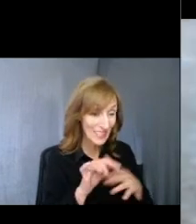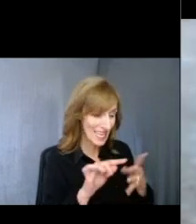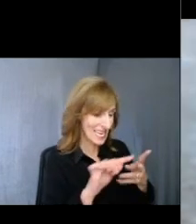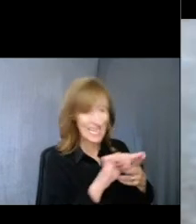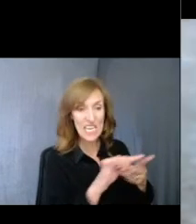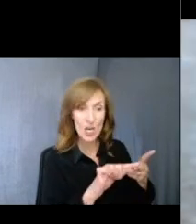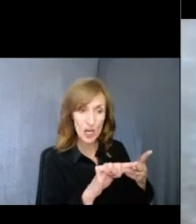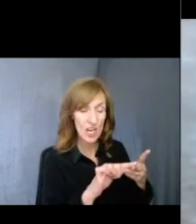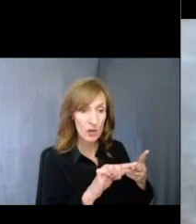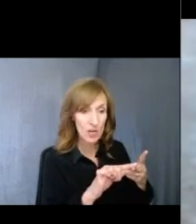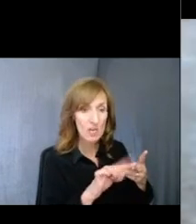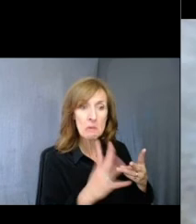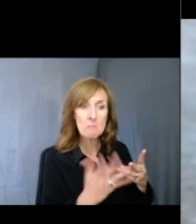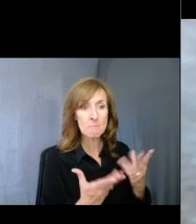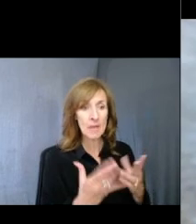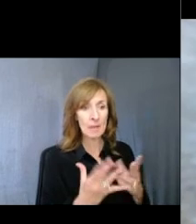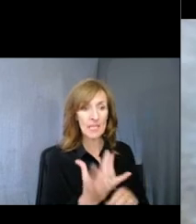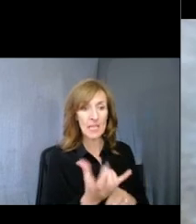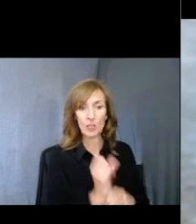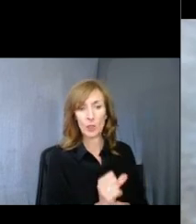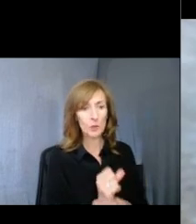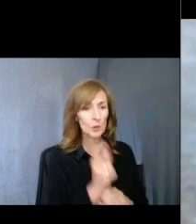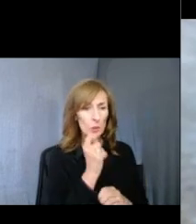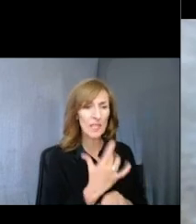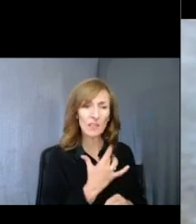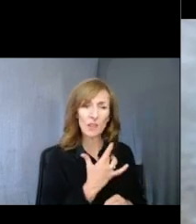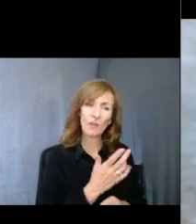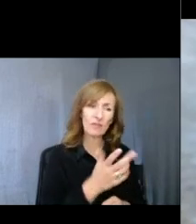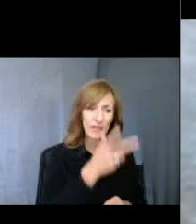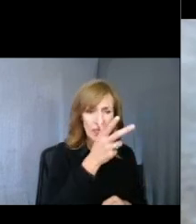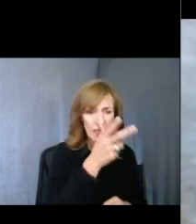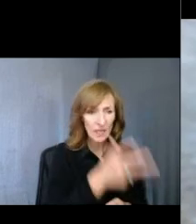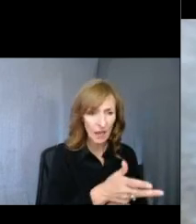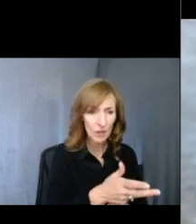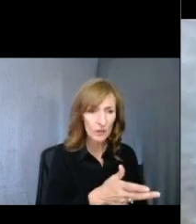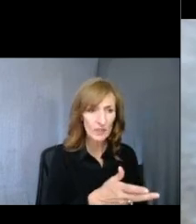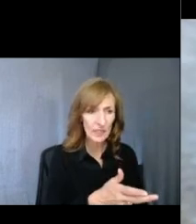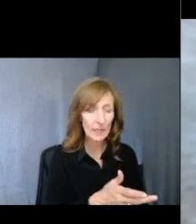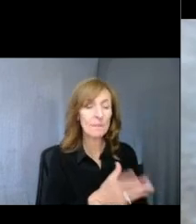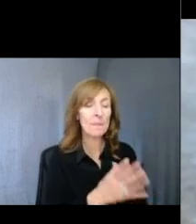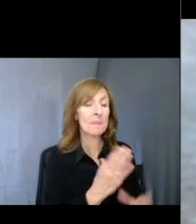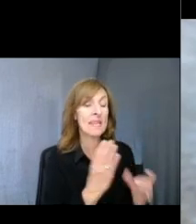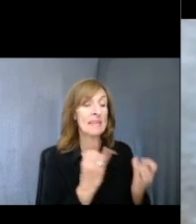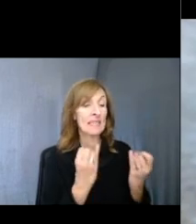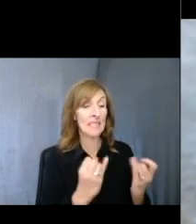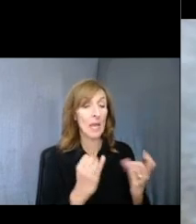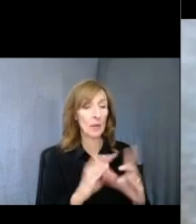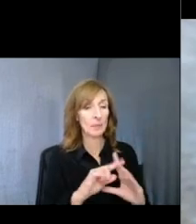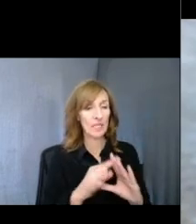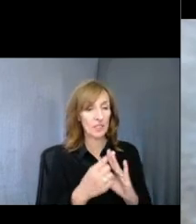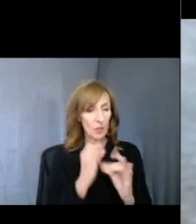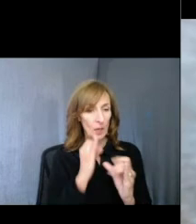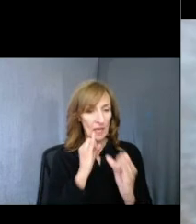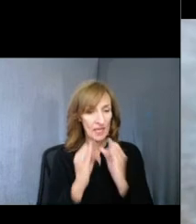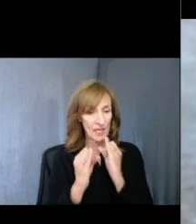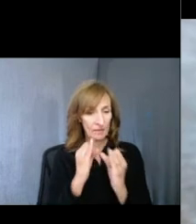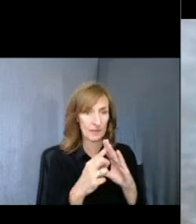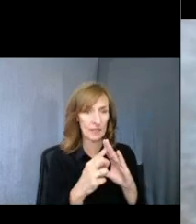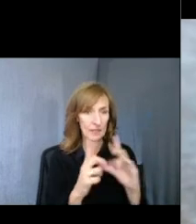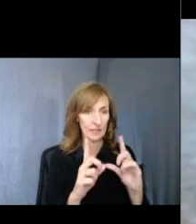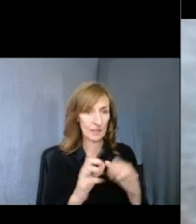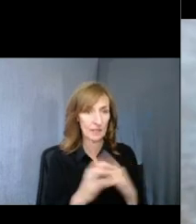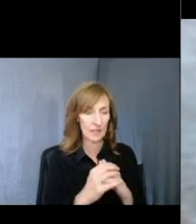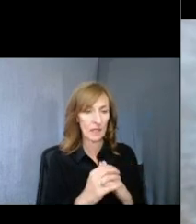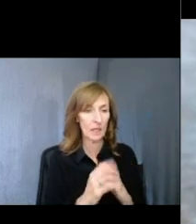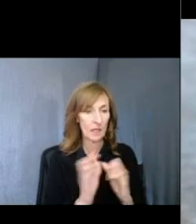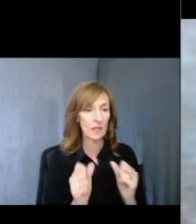So I'm going to play a video right now, which is my interview with Dr. Jessica Quimby, and we're going to talk about future directions. I'd